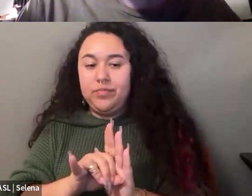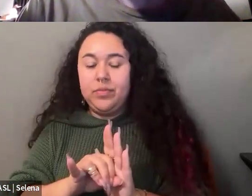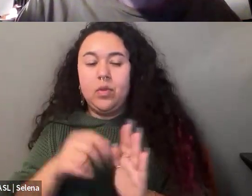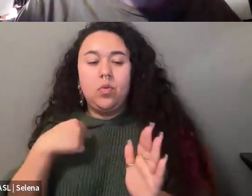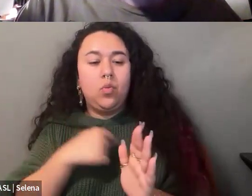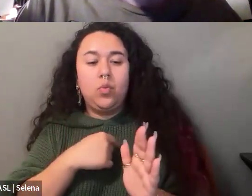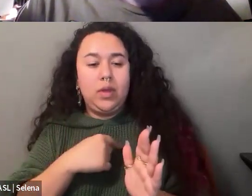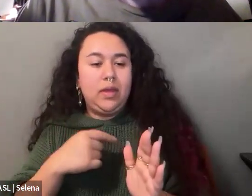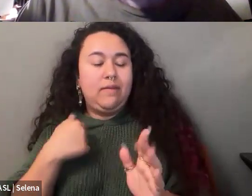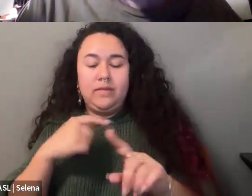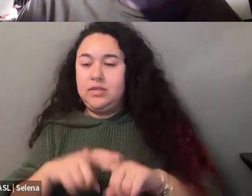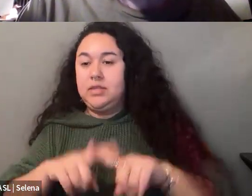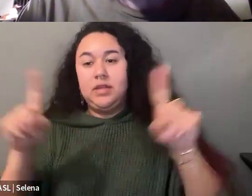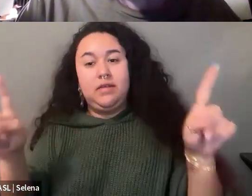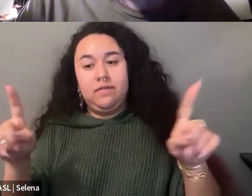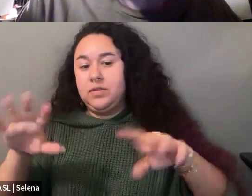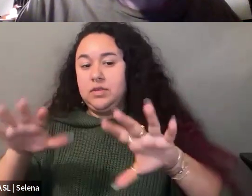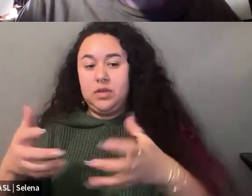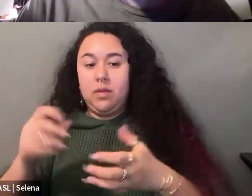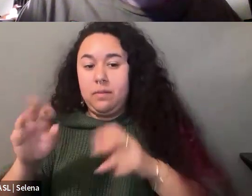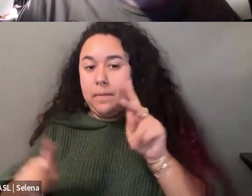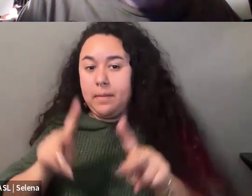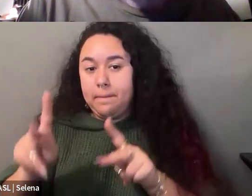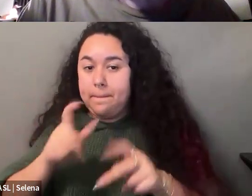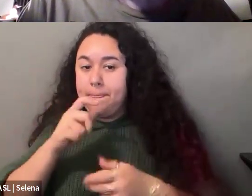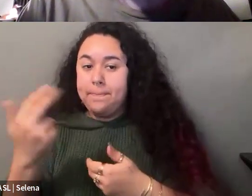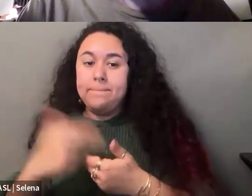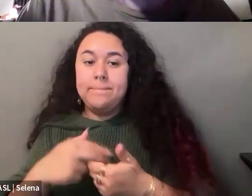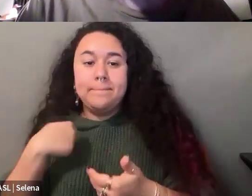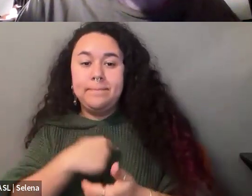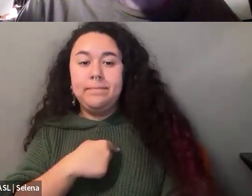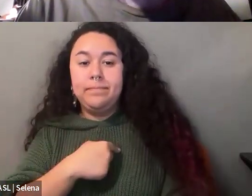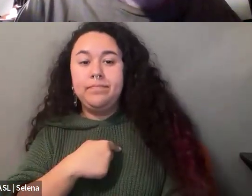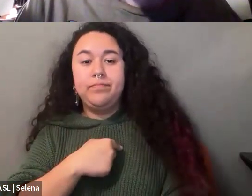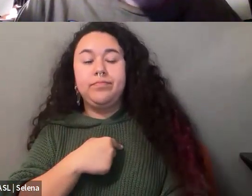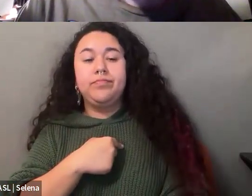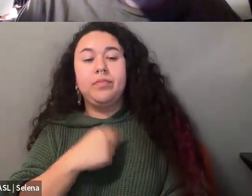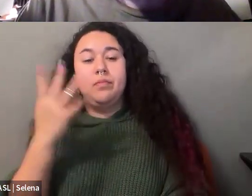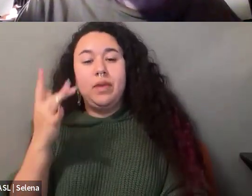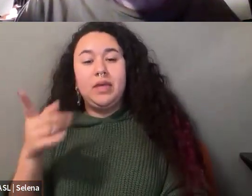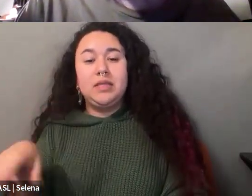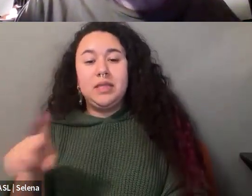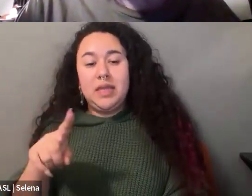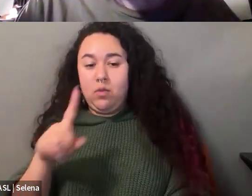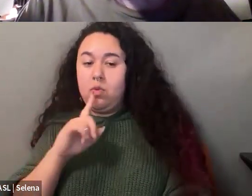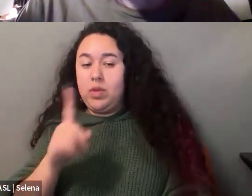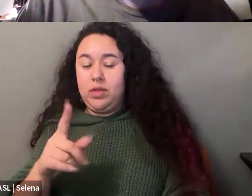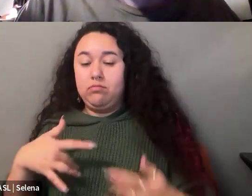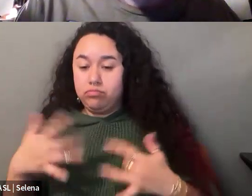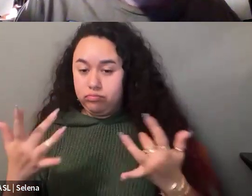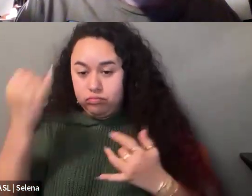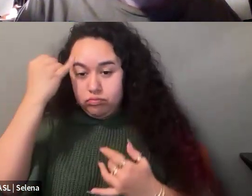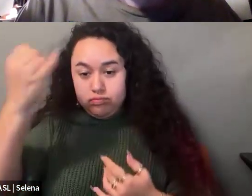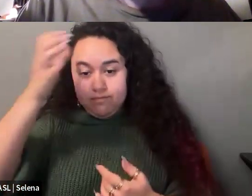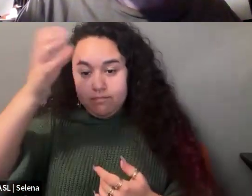We ended up with a completely different set of folks who joined us. And it was because they were really thrilled at the